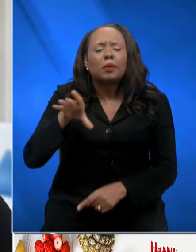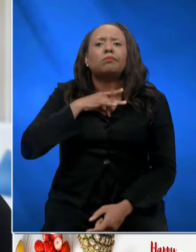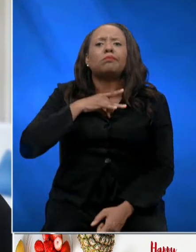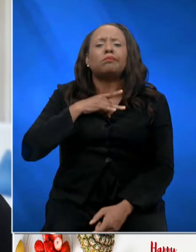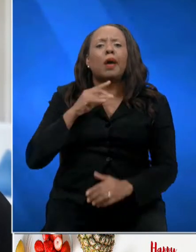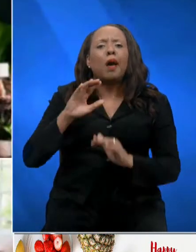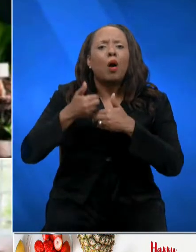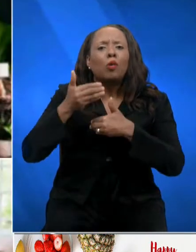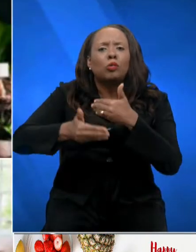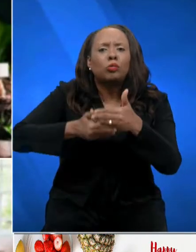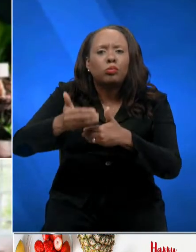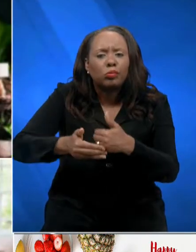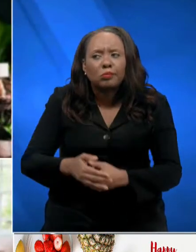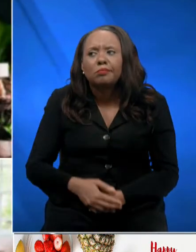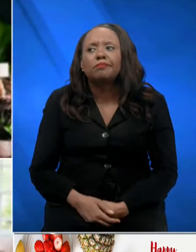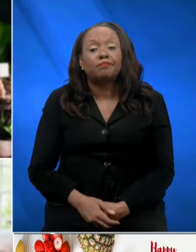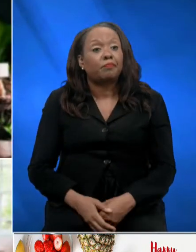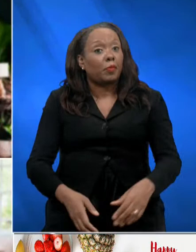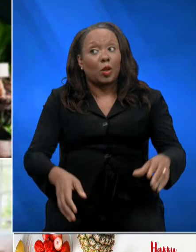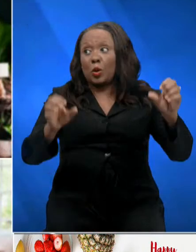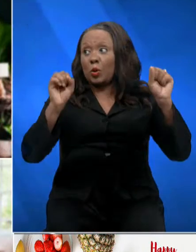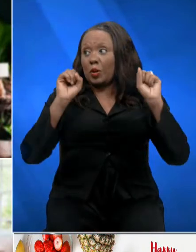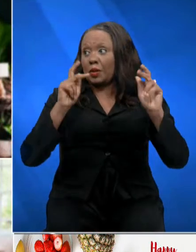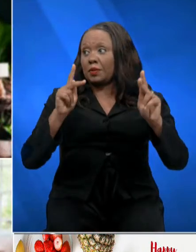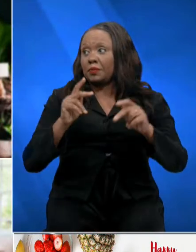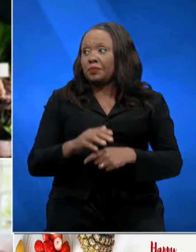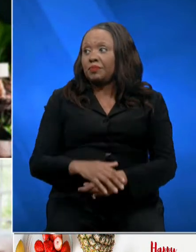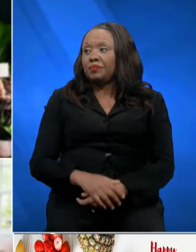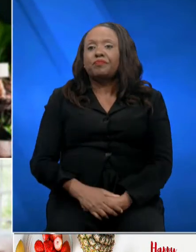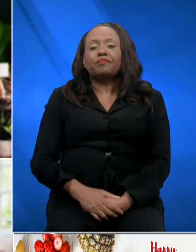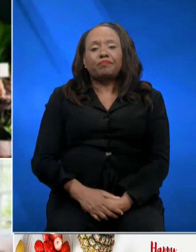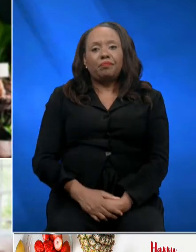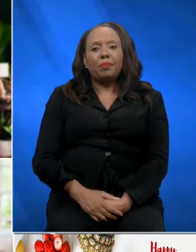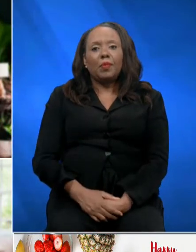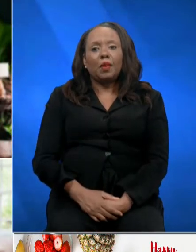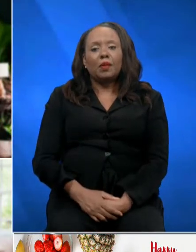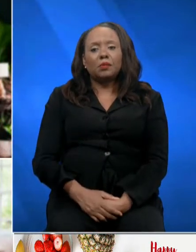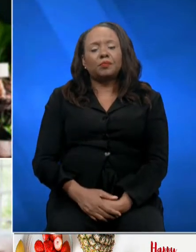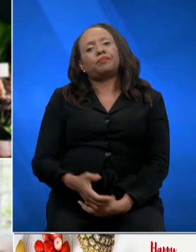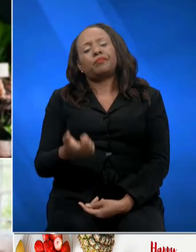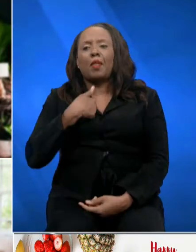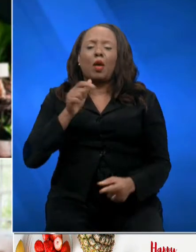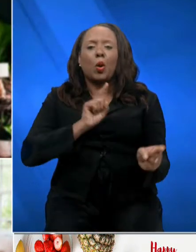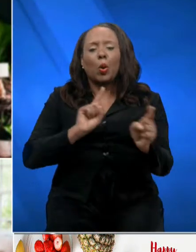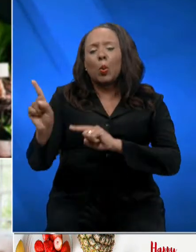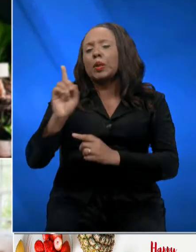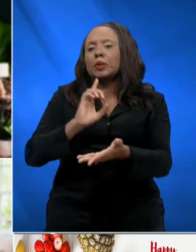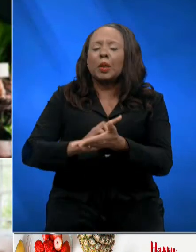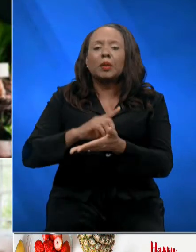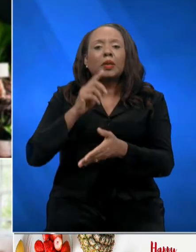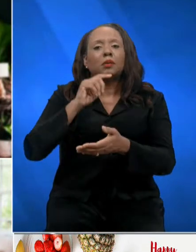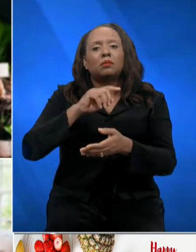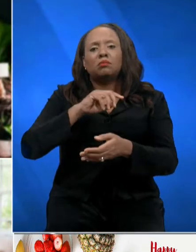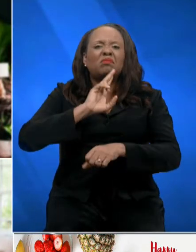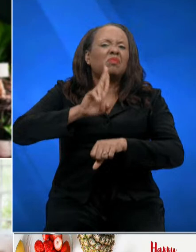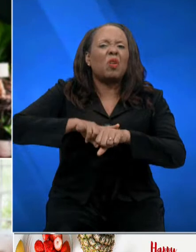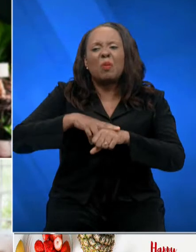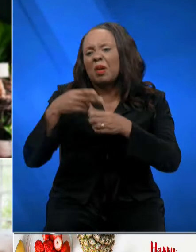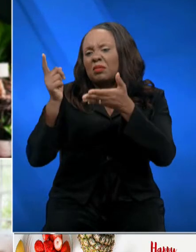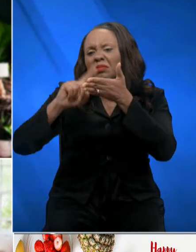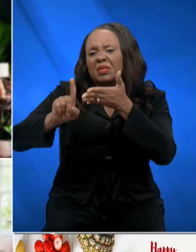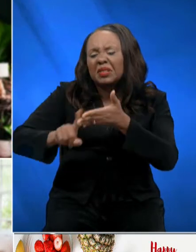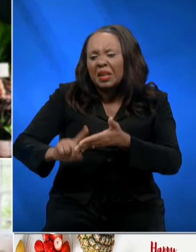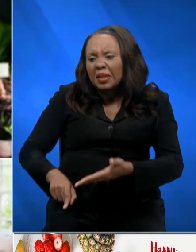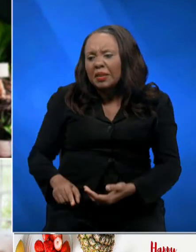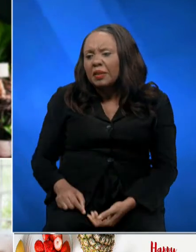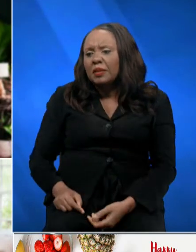happened. Okay, it started like when I was diagnosed, you go to the doctor, you get regular checks up, and she's saying she